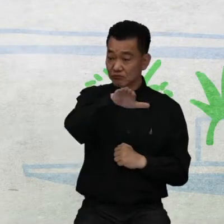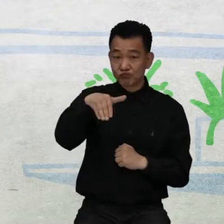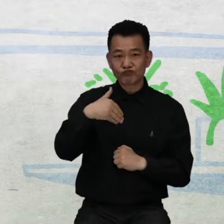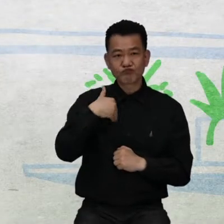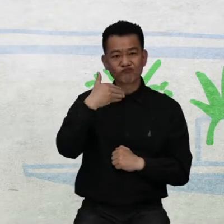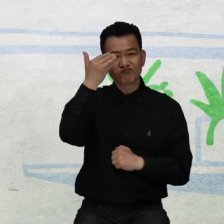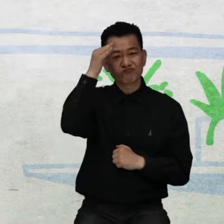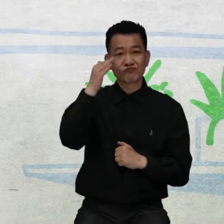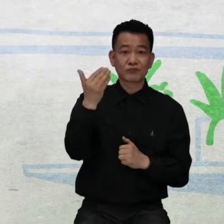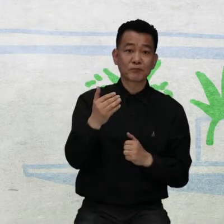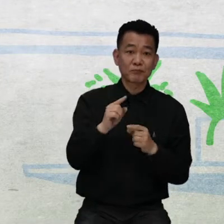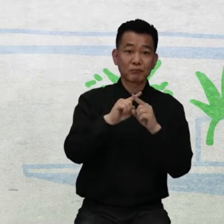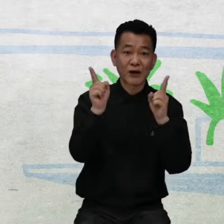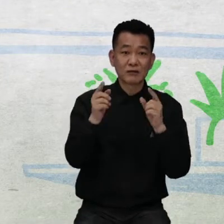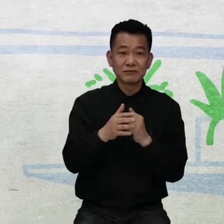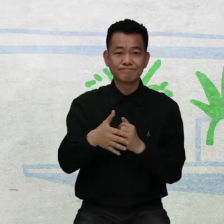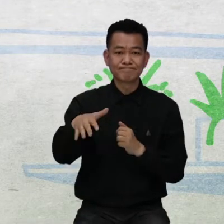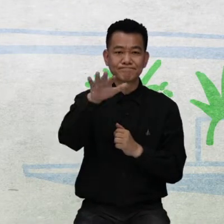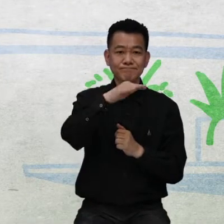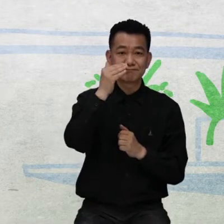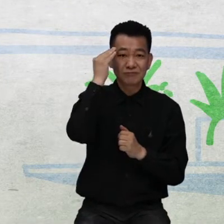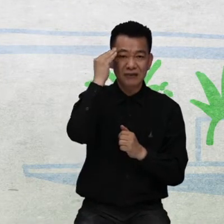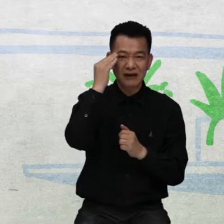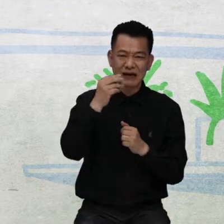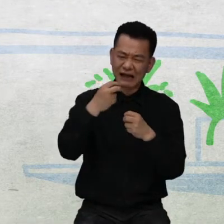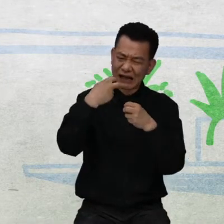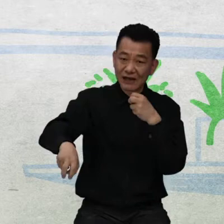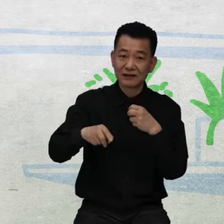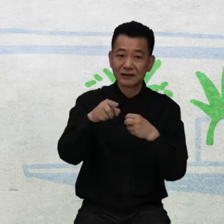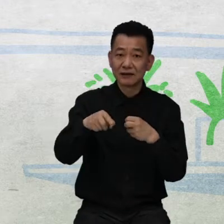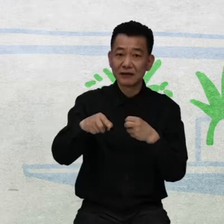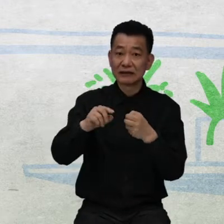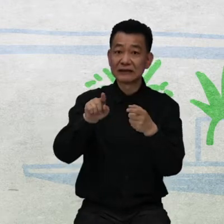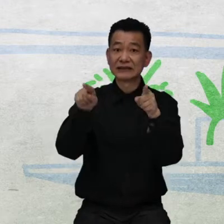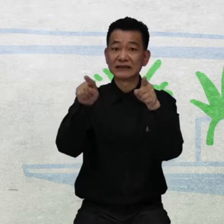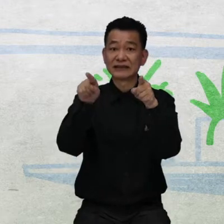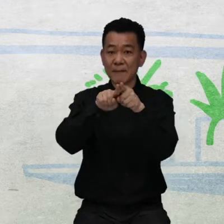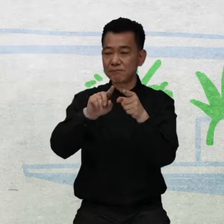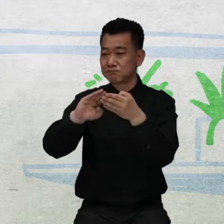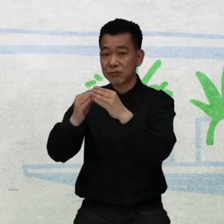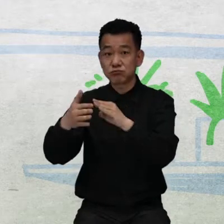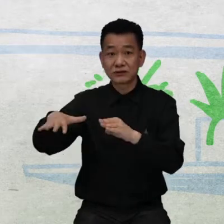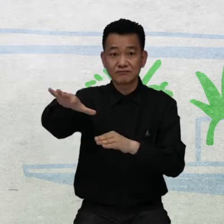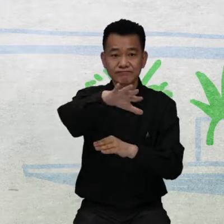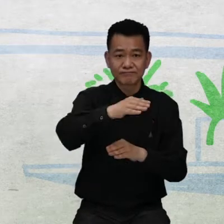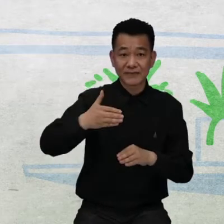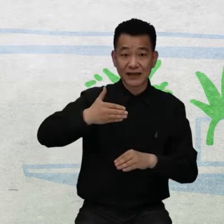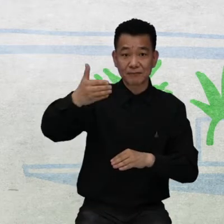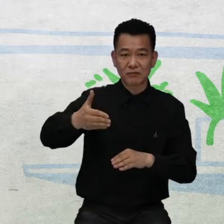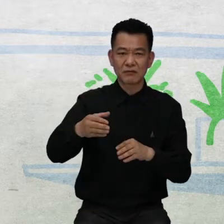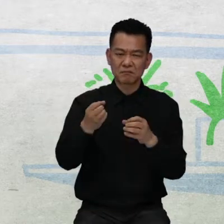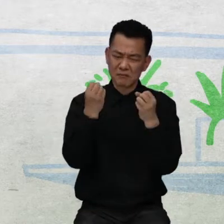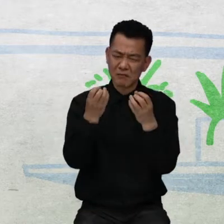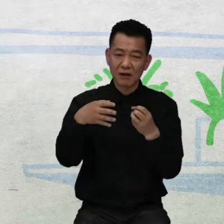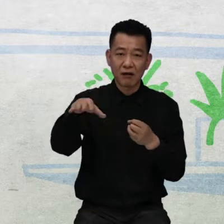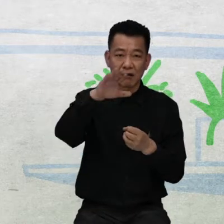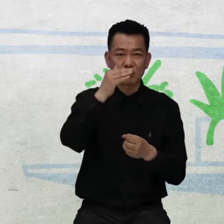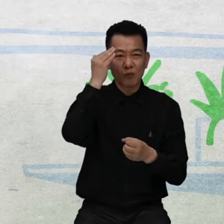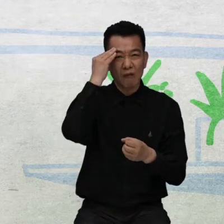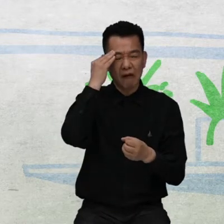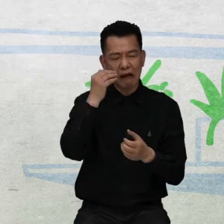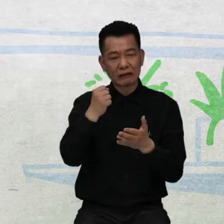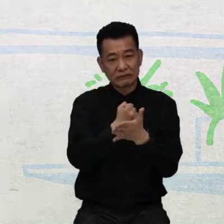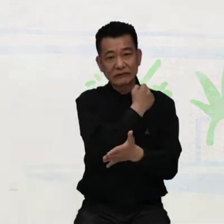Whether we know it or not, there are a lot of people who have trouble in receiving treatment like this story. It's very frustrating, don't you think?